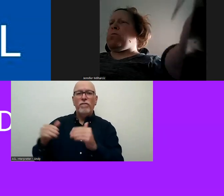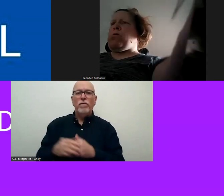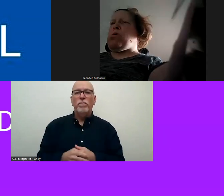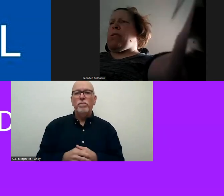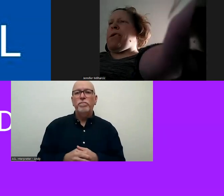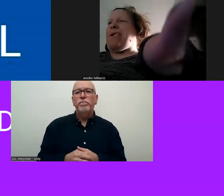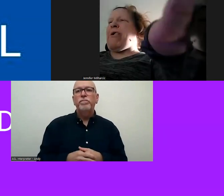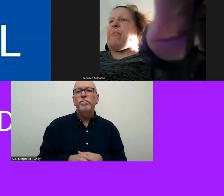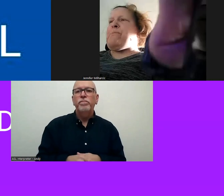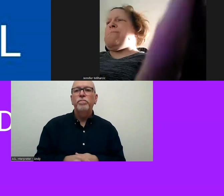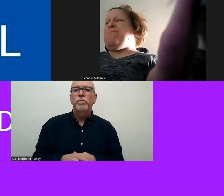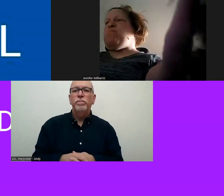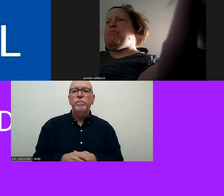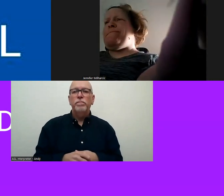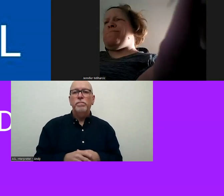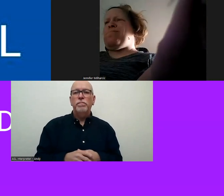from a pan